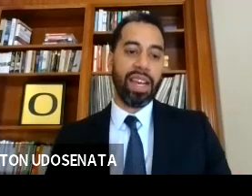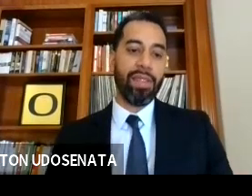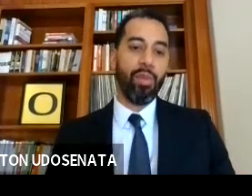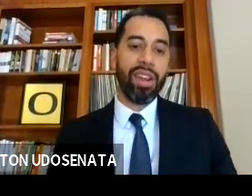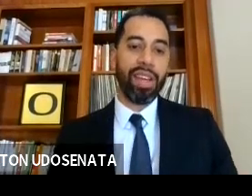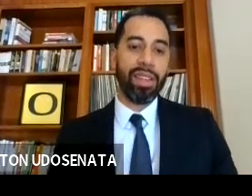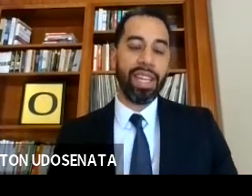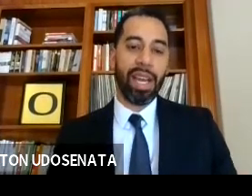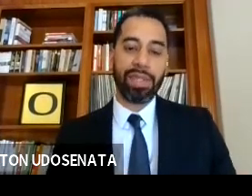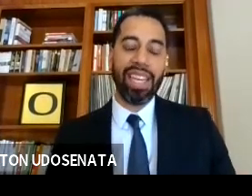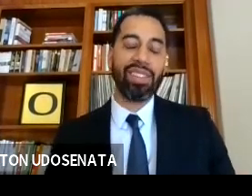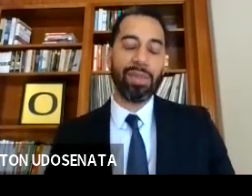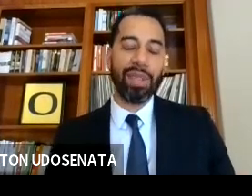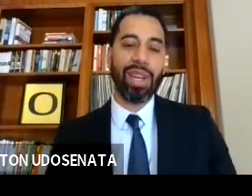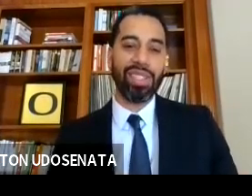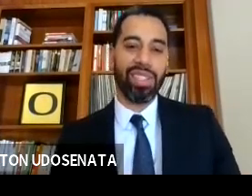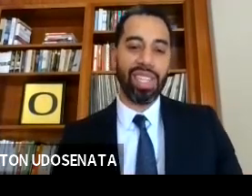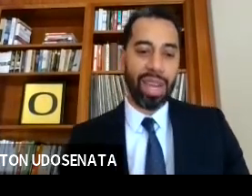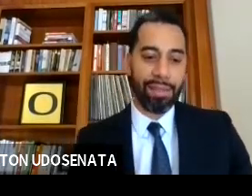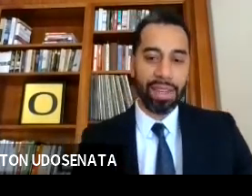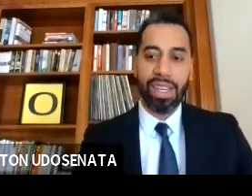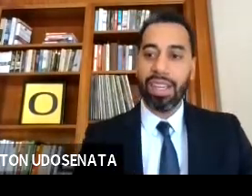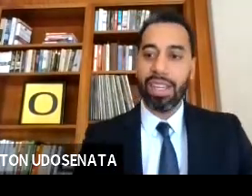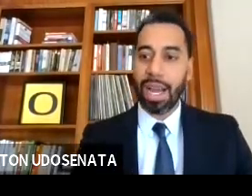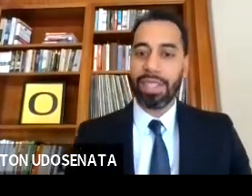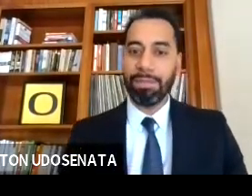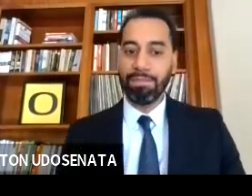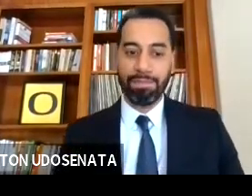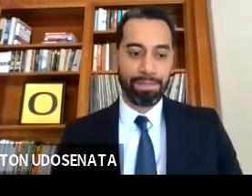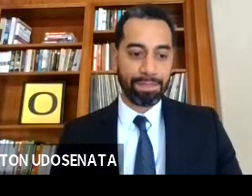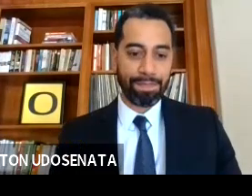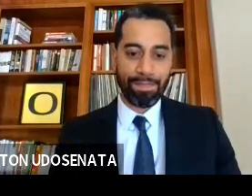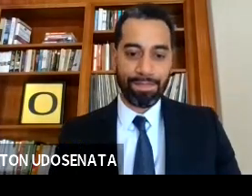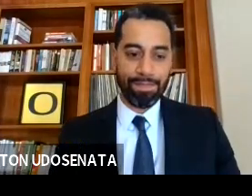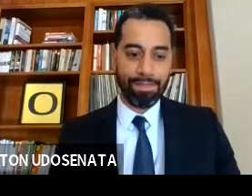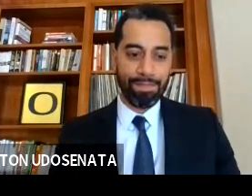hope it's one that helps answer some of the questions that you have. Comms team.